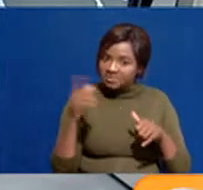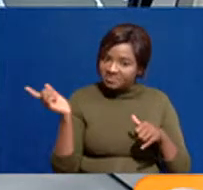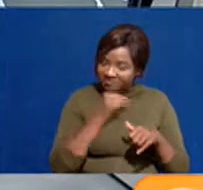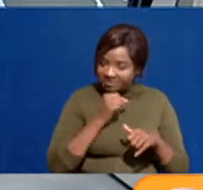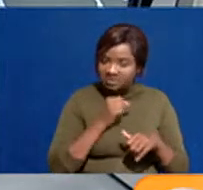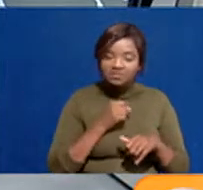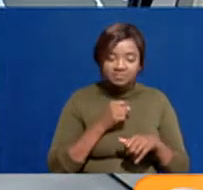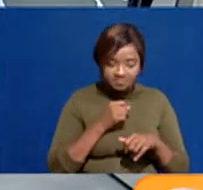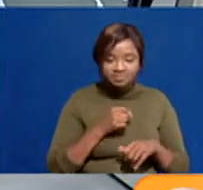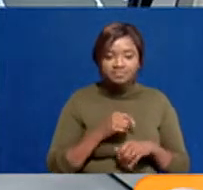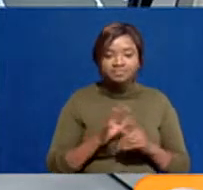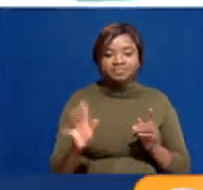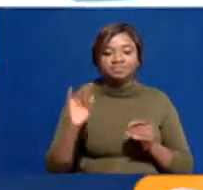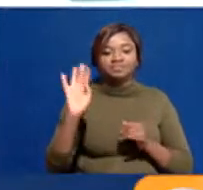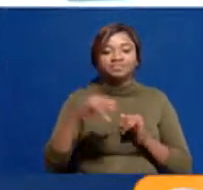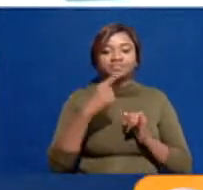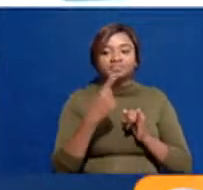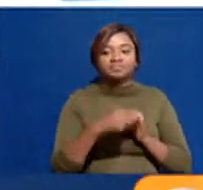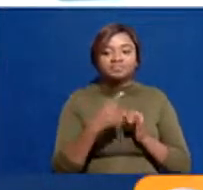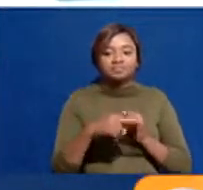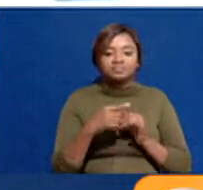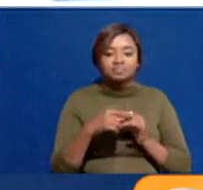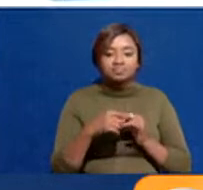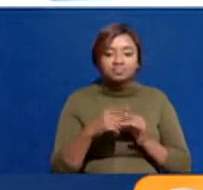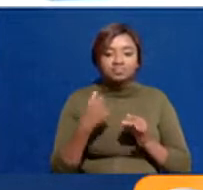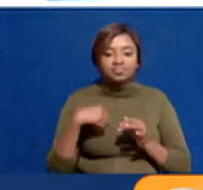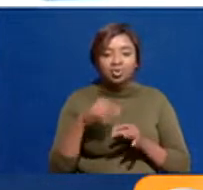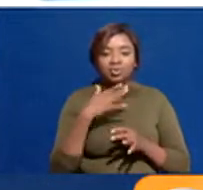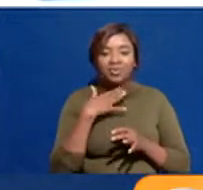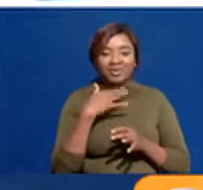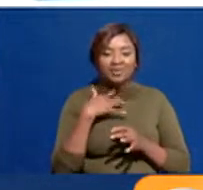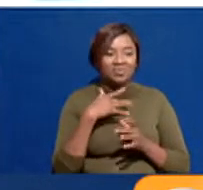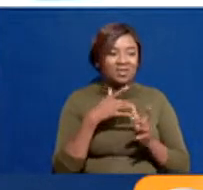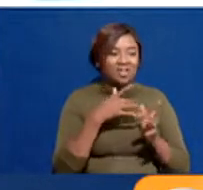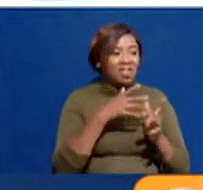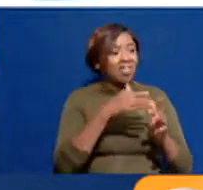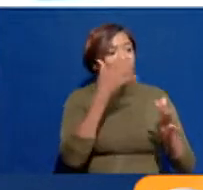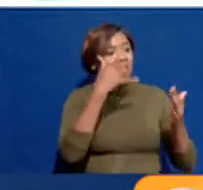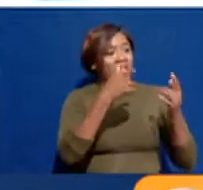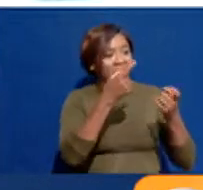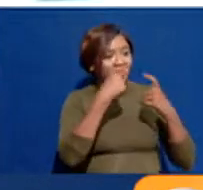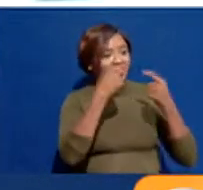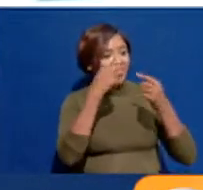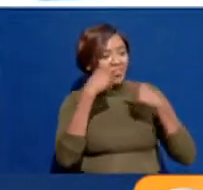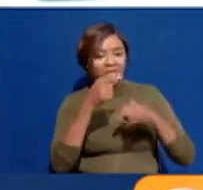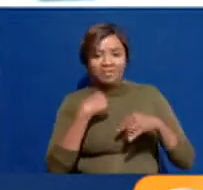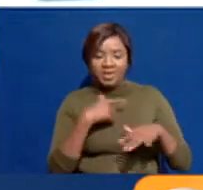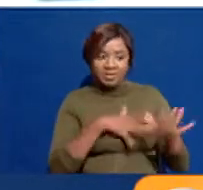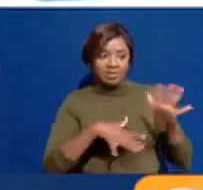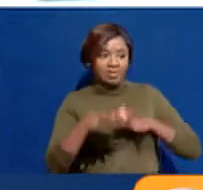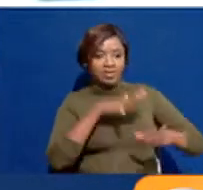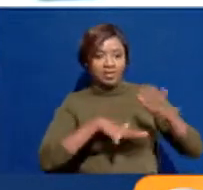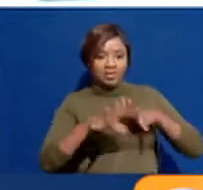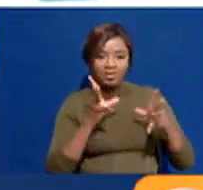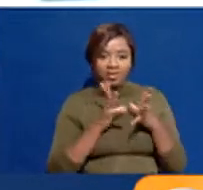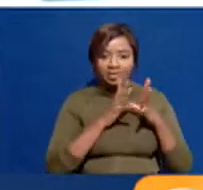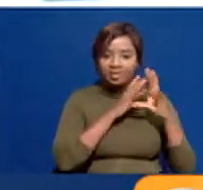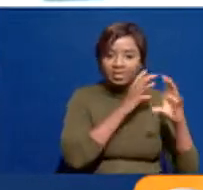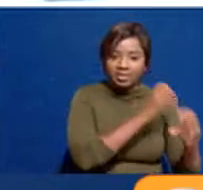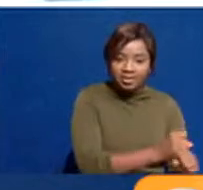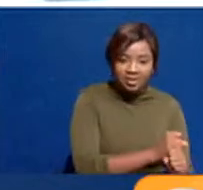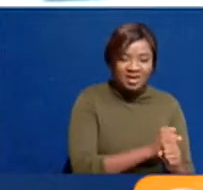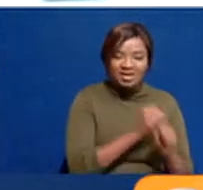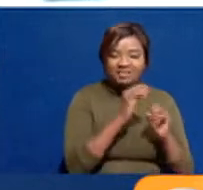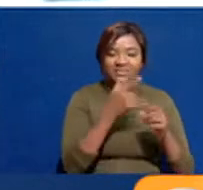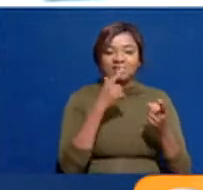Lastly, take that break. We won't suck into the pressure and threats of Azimio by saying they want to resist